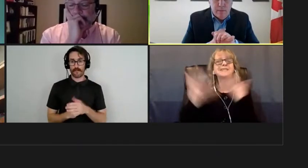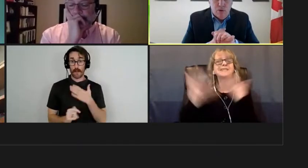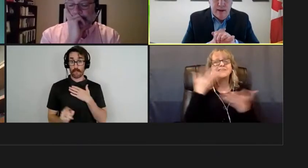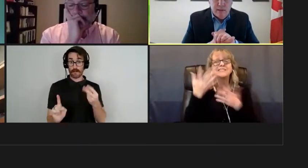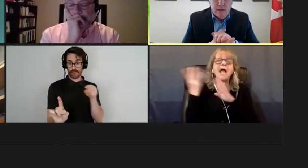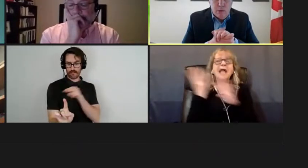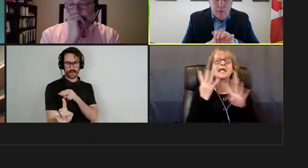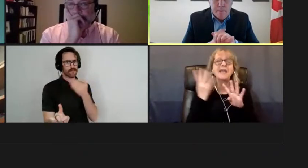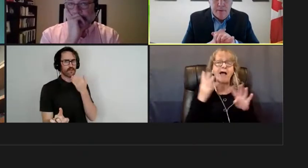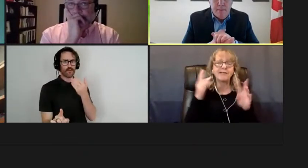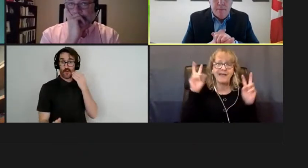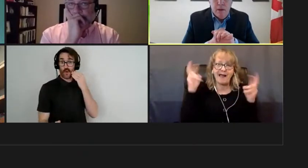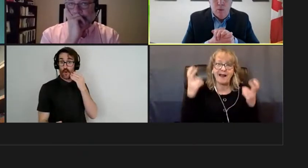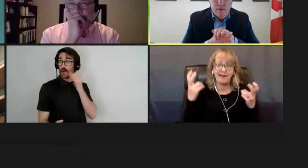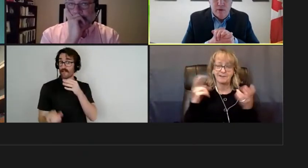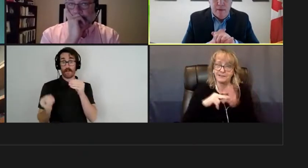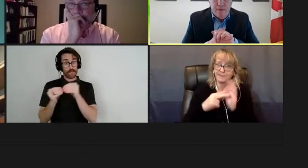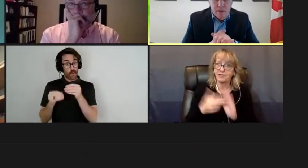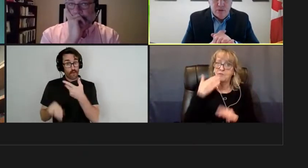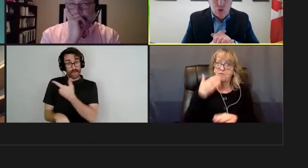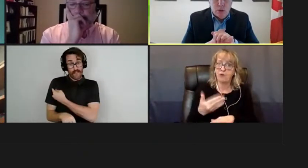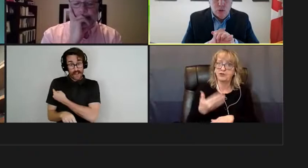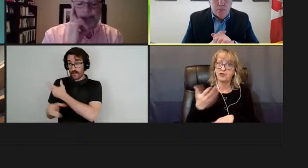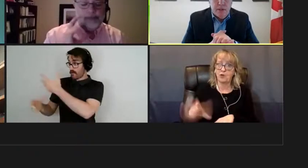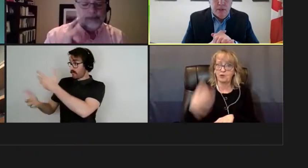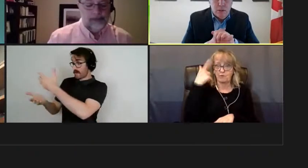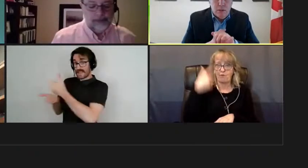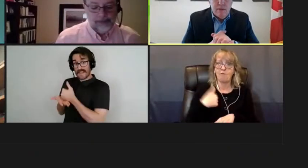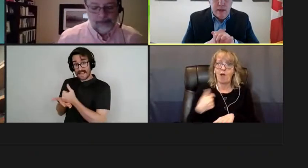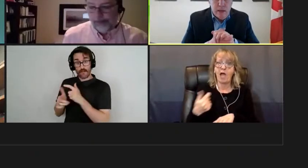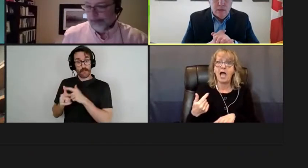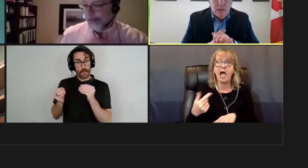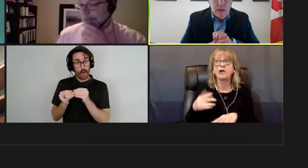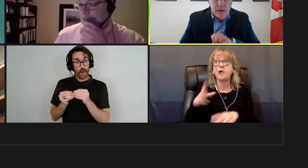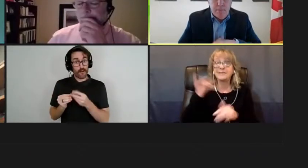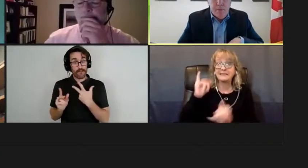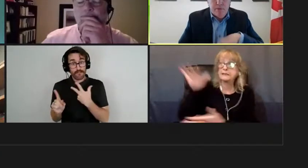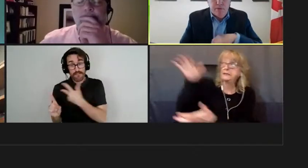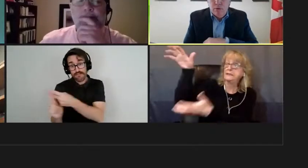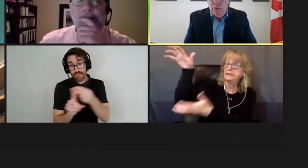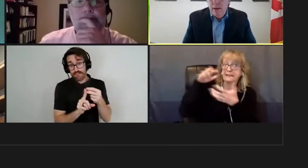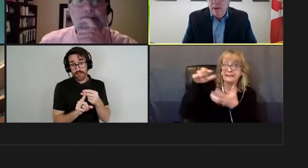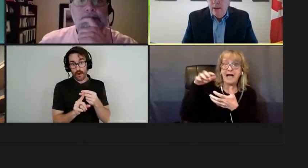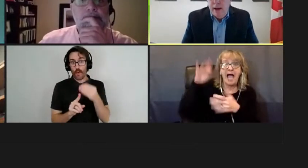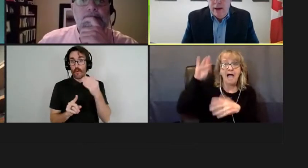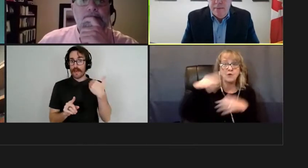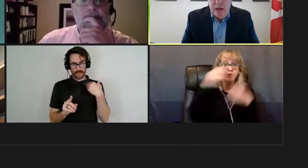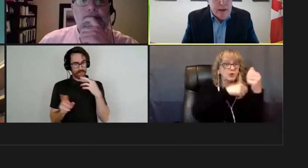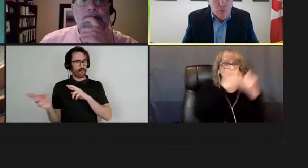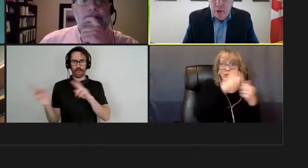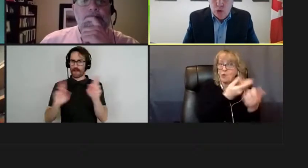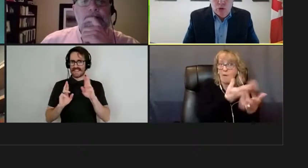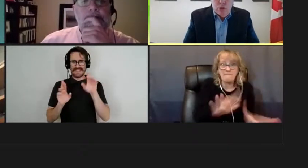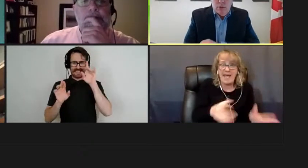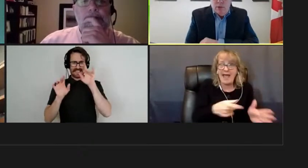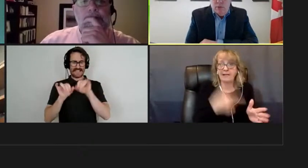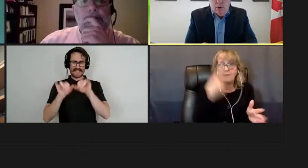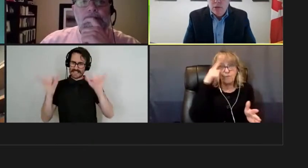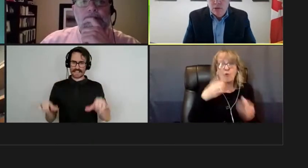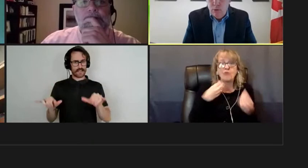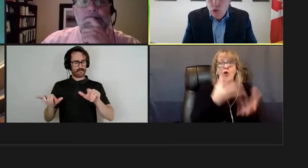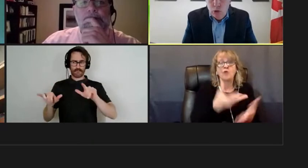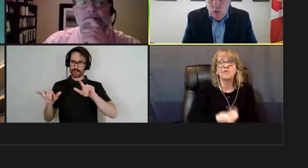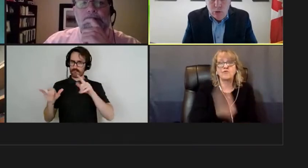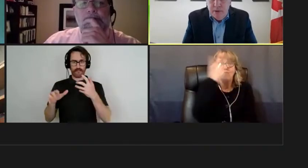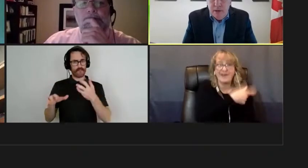get more vaccine and we ramp up, we've got the infrastructure in place to do that easily and get people through. And I can reassure you that there are